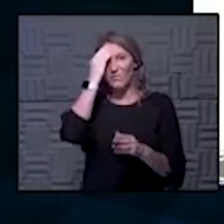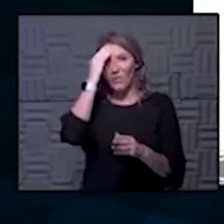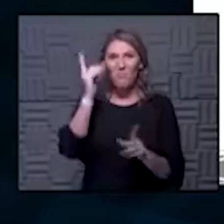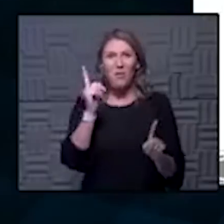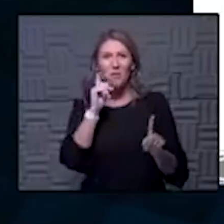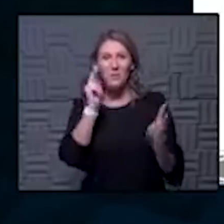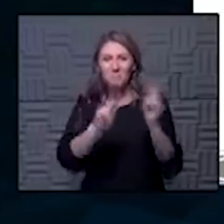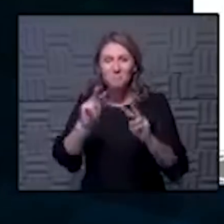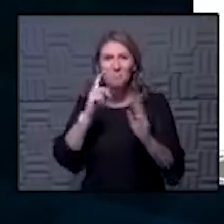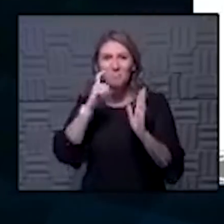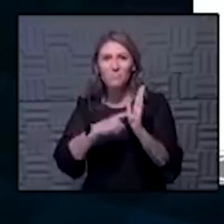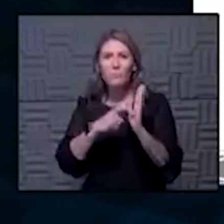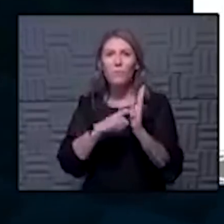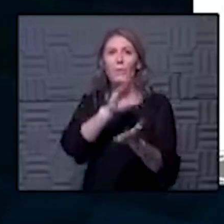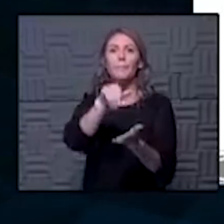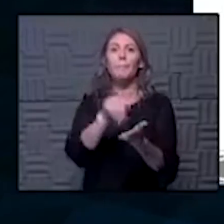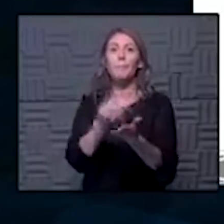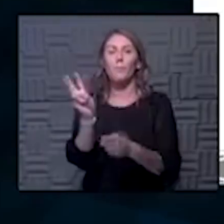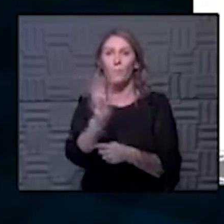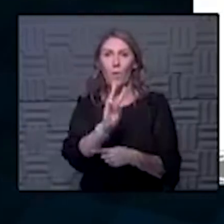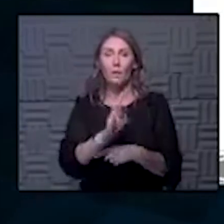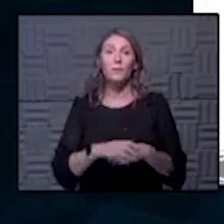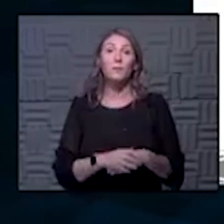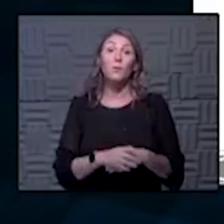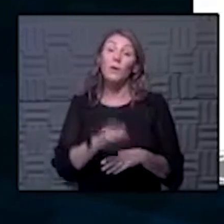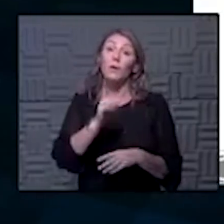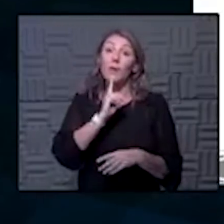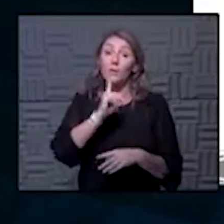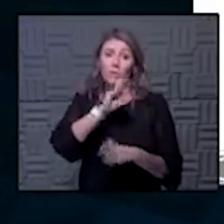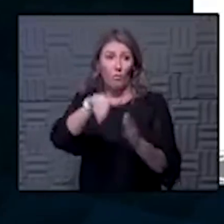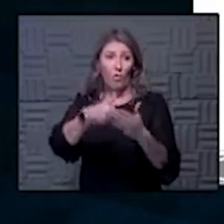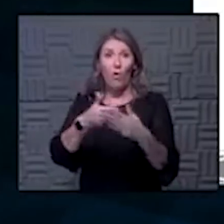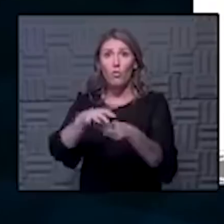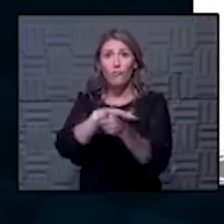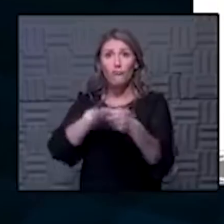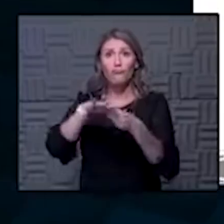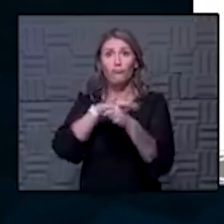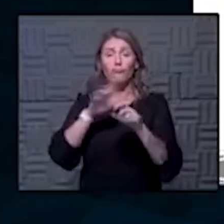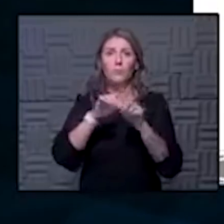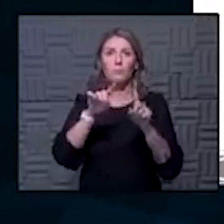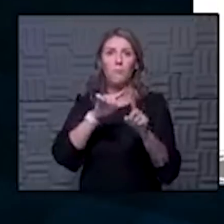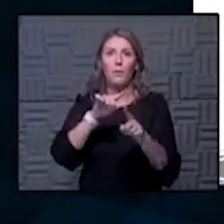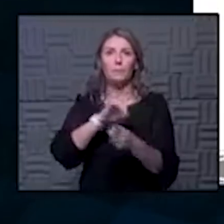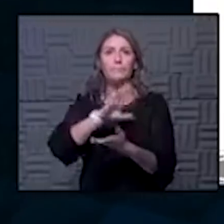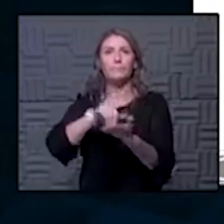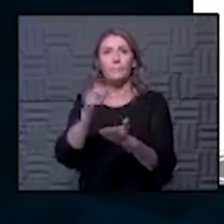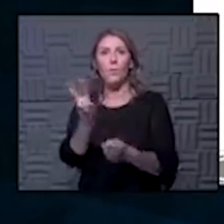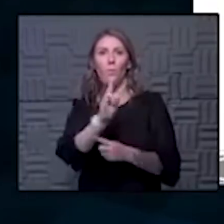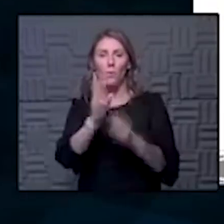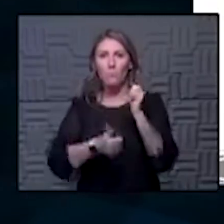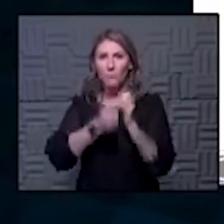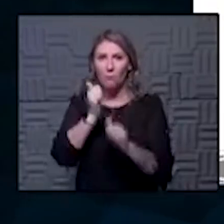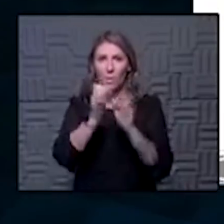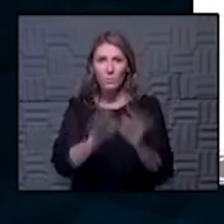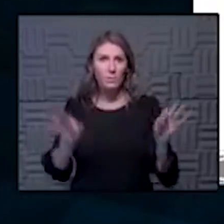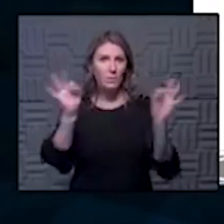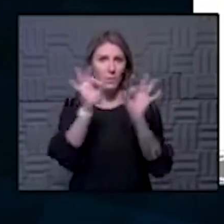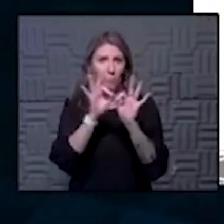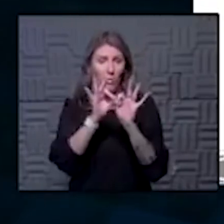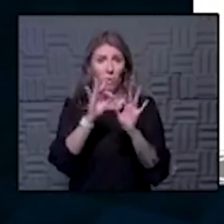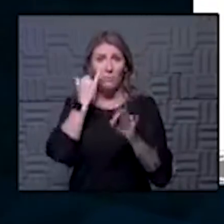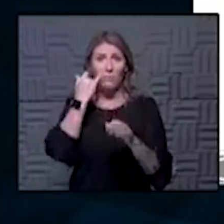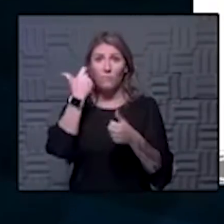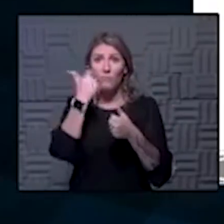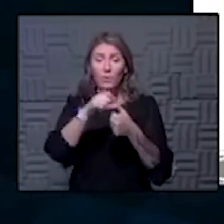you at the Midwest, or actually all regions, but the Midwest being the most important point here. So if you remember,